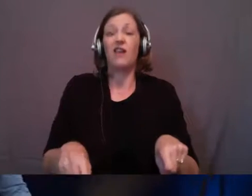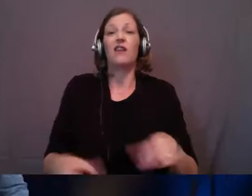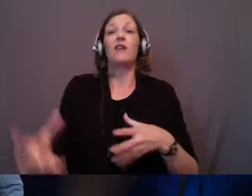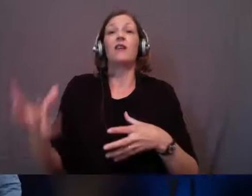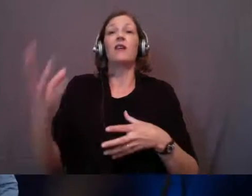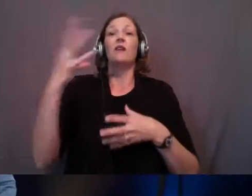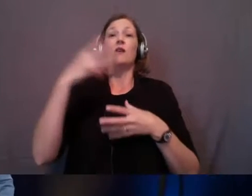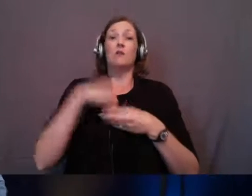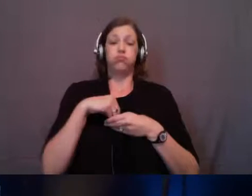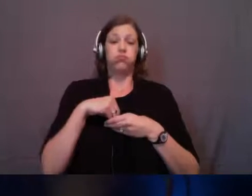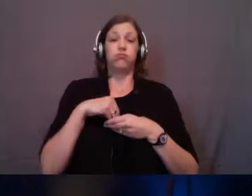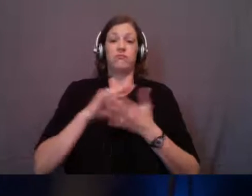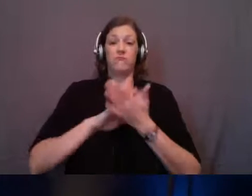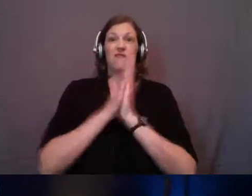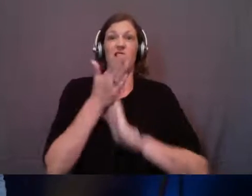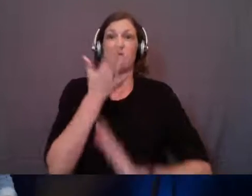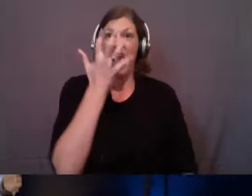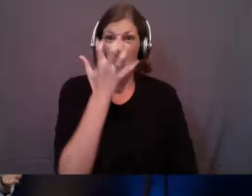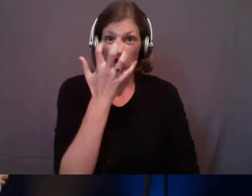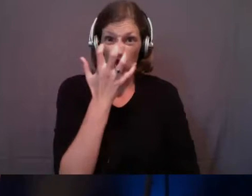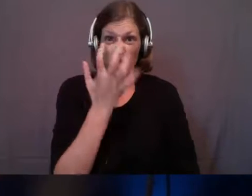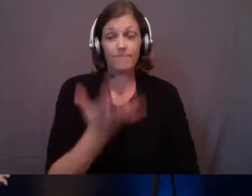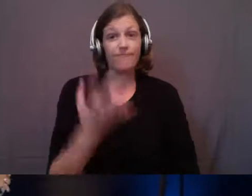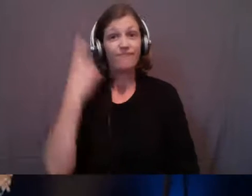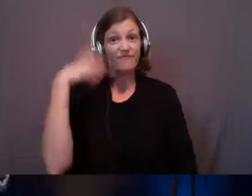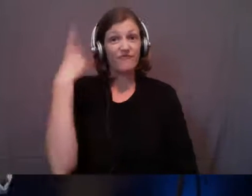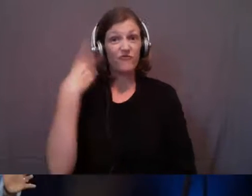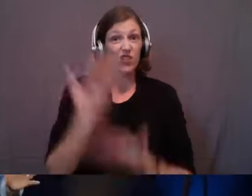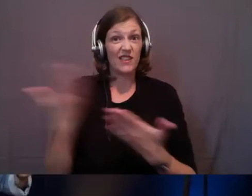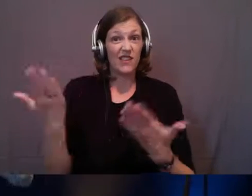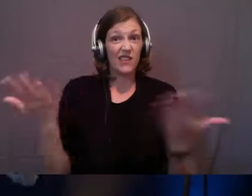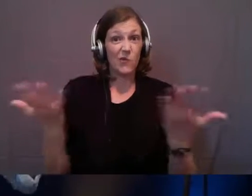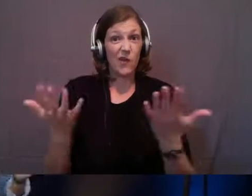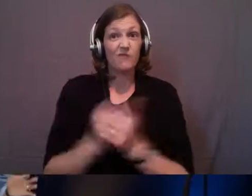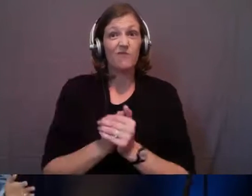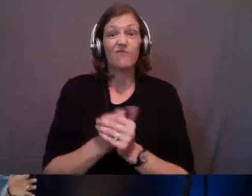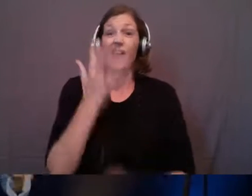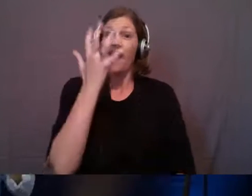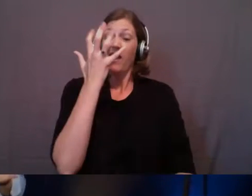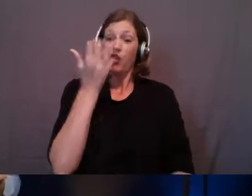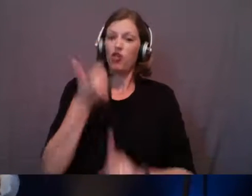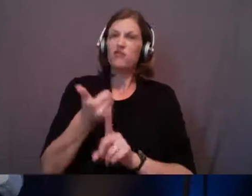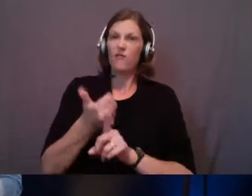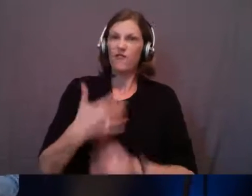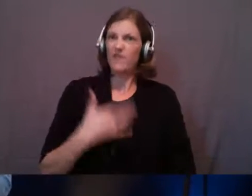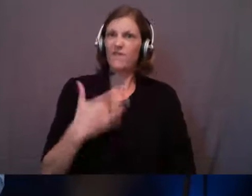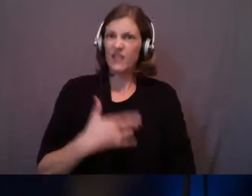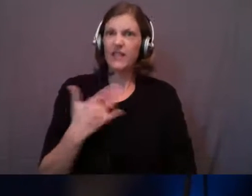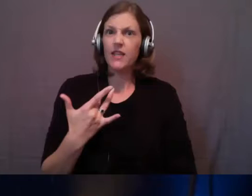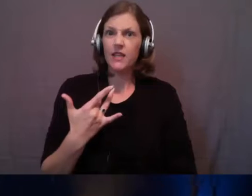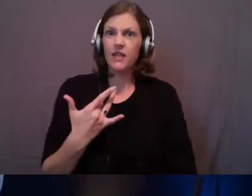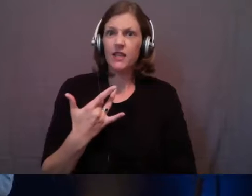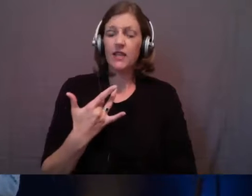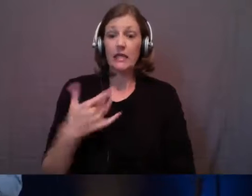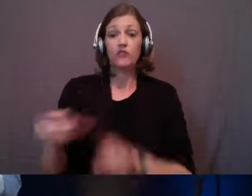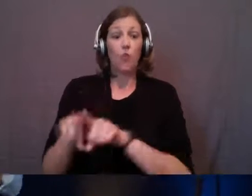anger. And here's the crazy thing about anger. Anger is a feeling, and anger is also an